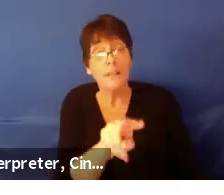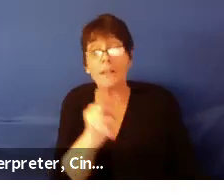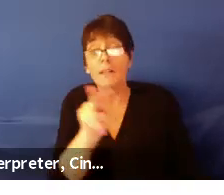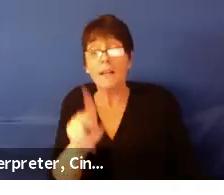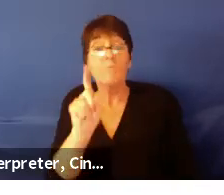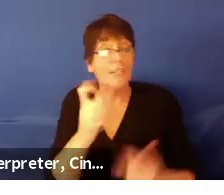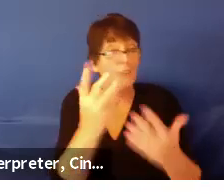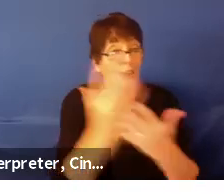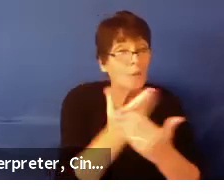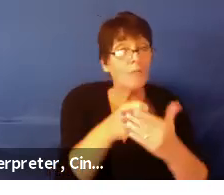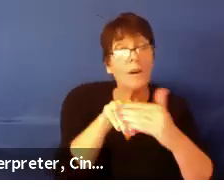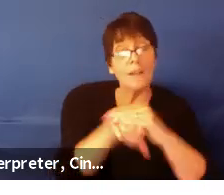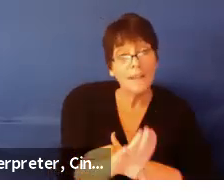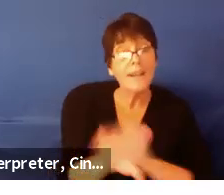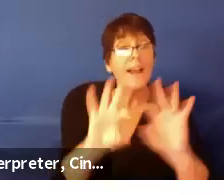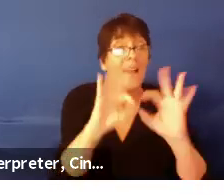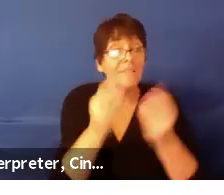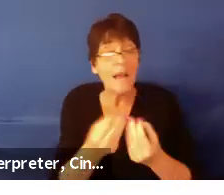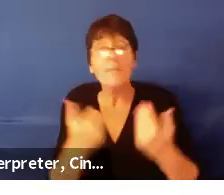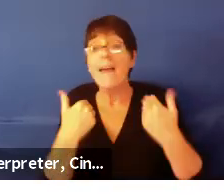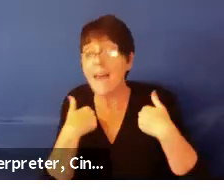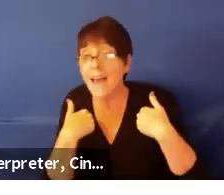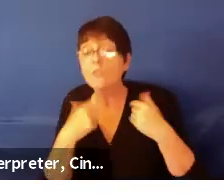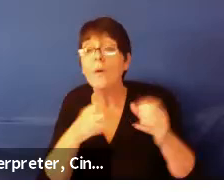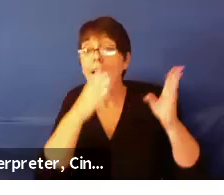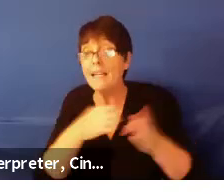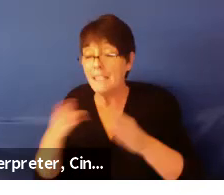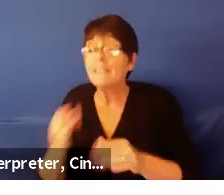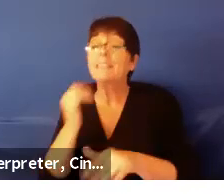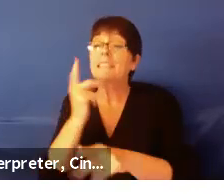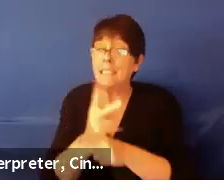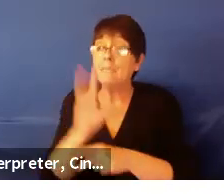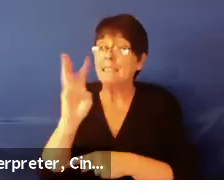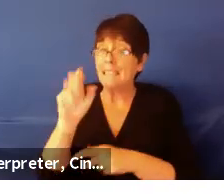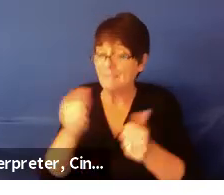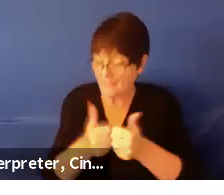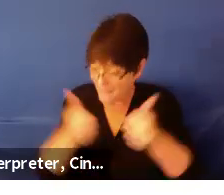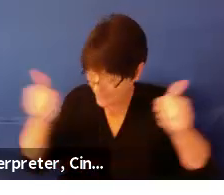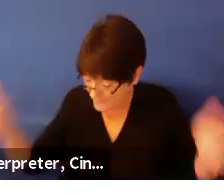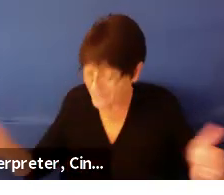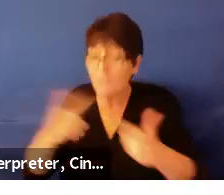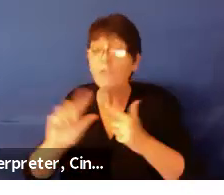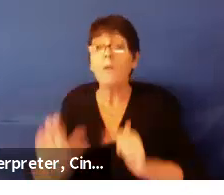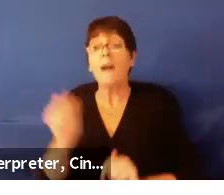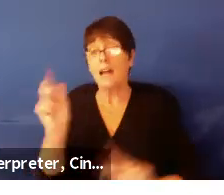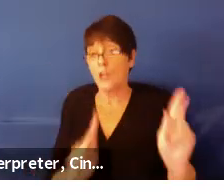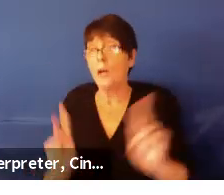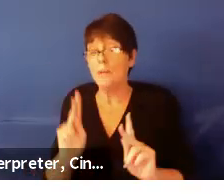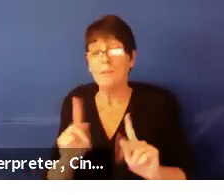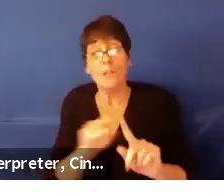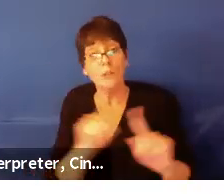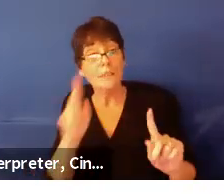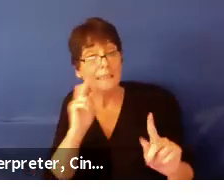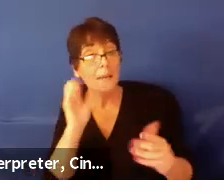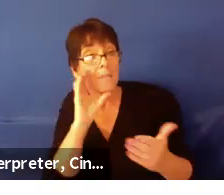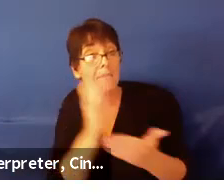entry. Family units or individuals must maintain 6-foot distance from others. You can see a picture